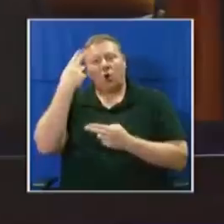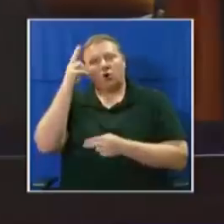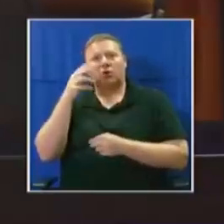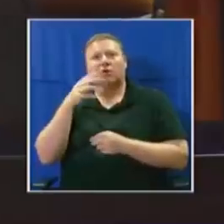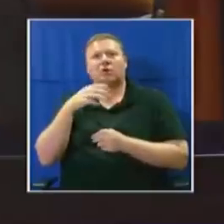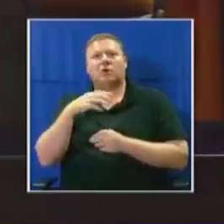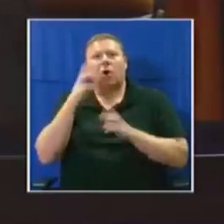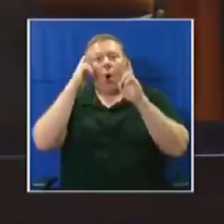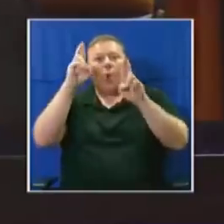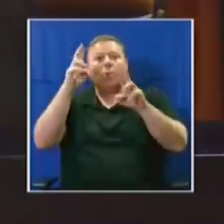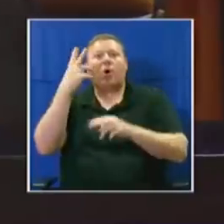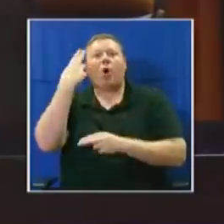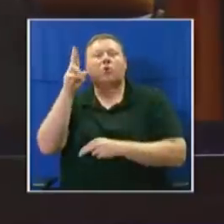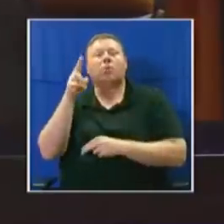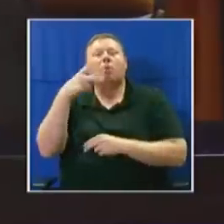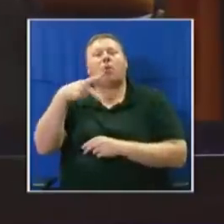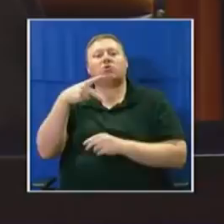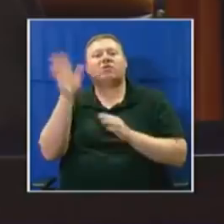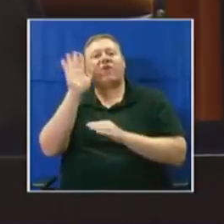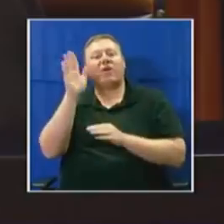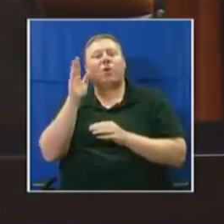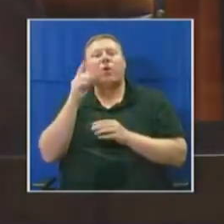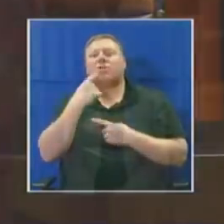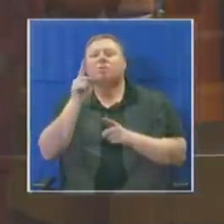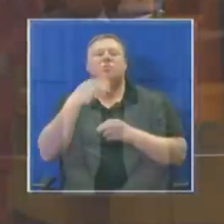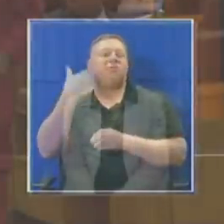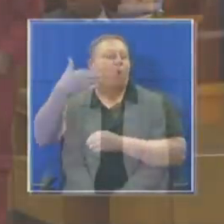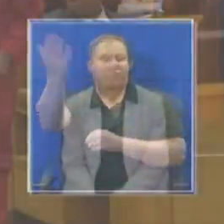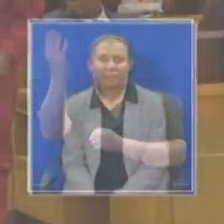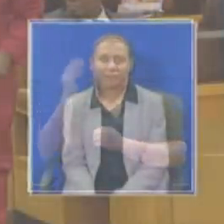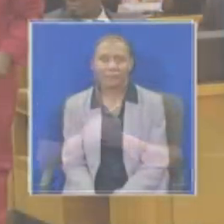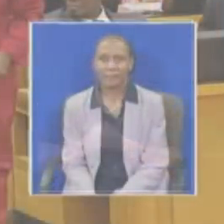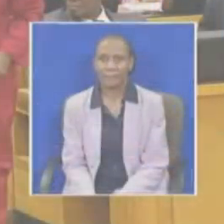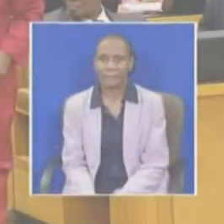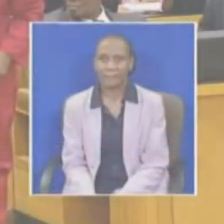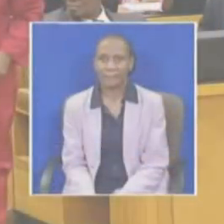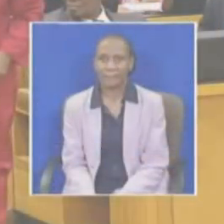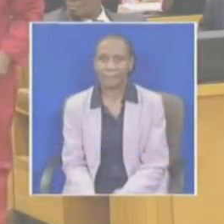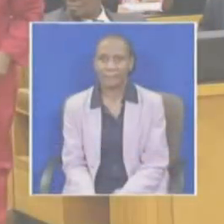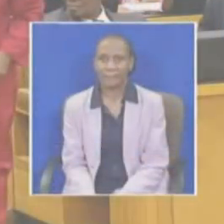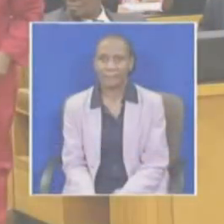Order, members. Order.